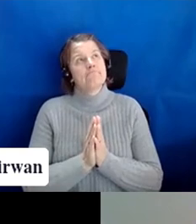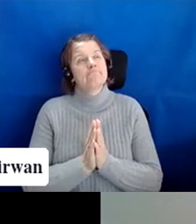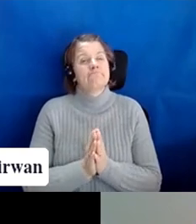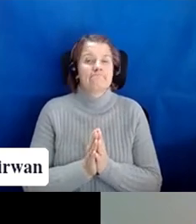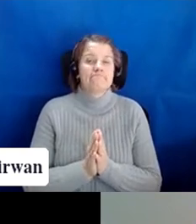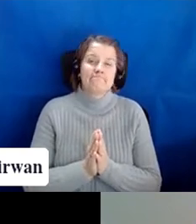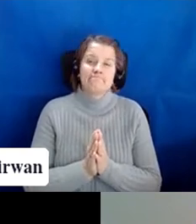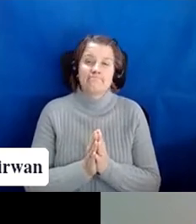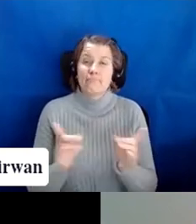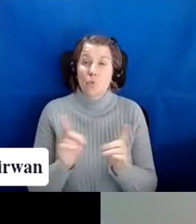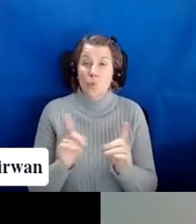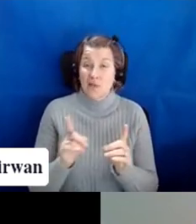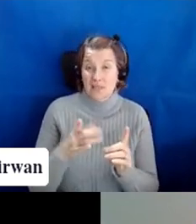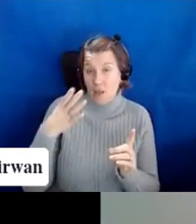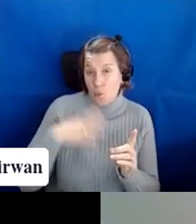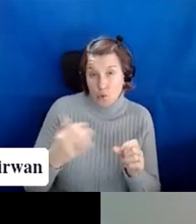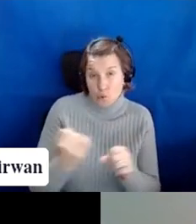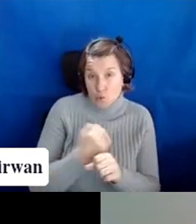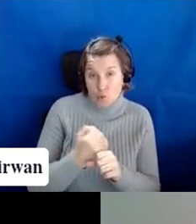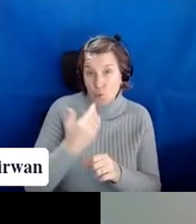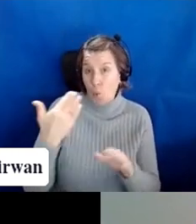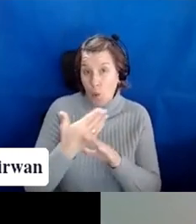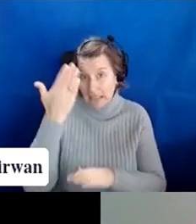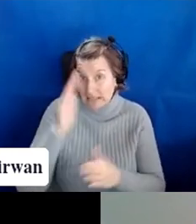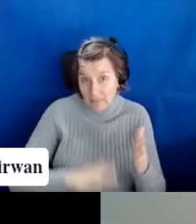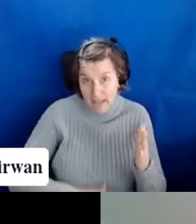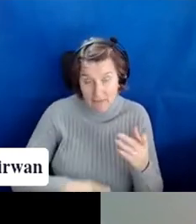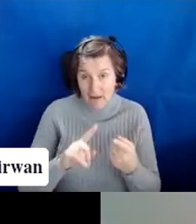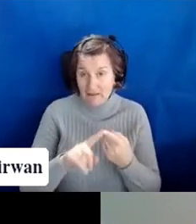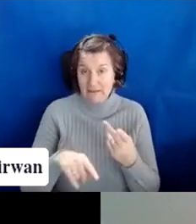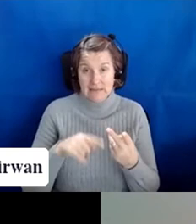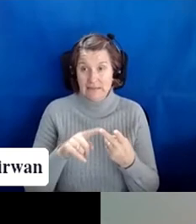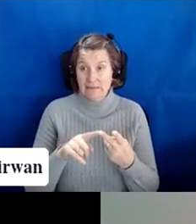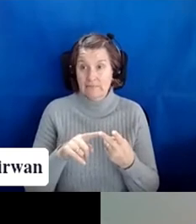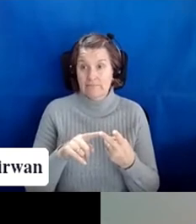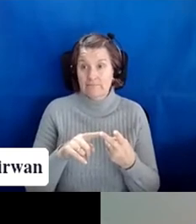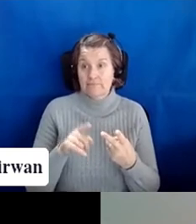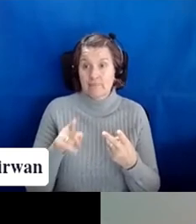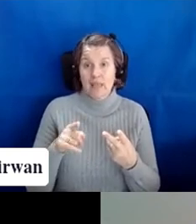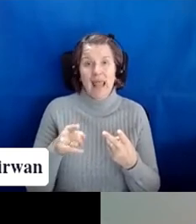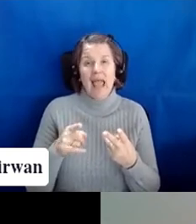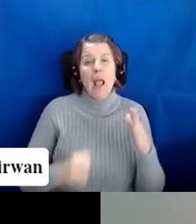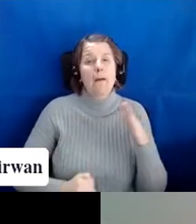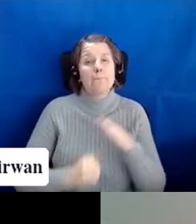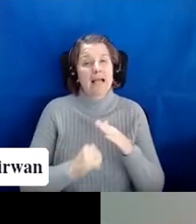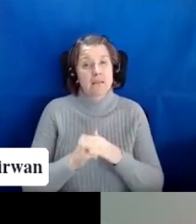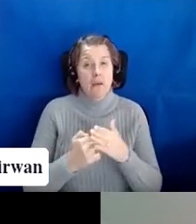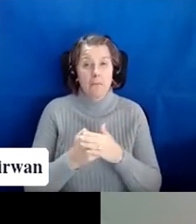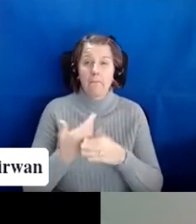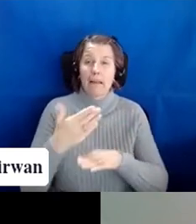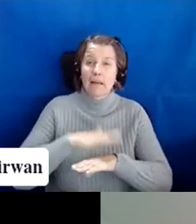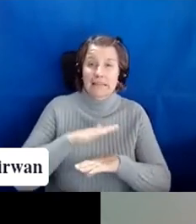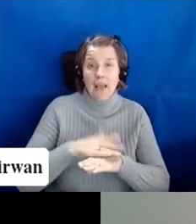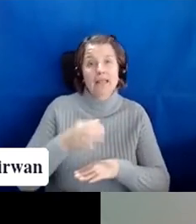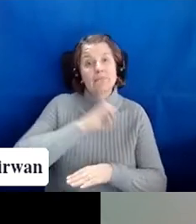is it that they're looking at doing? Is it work experience? In which case it's, you know, a maximum amount of time, which is beneficial